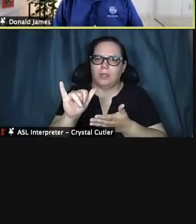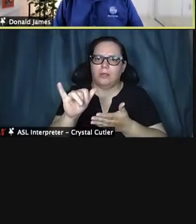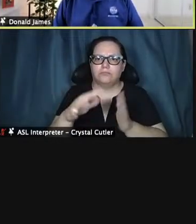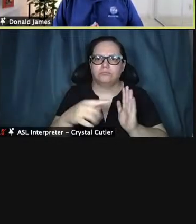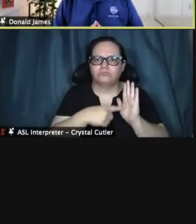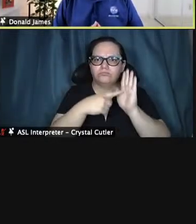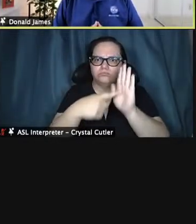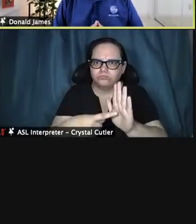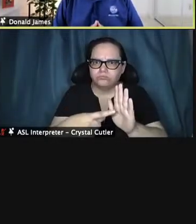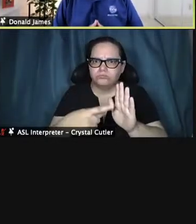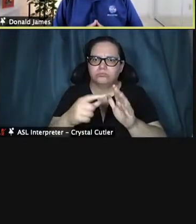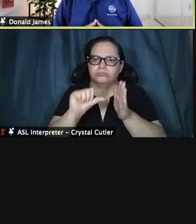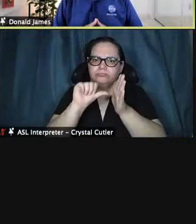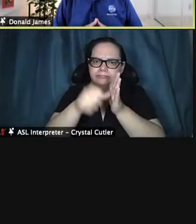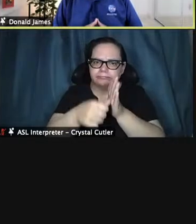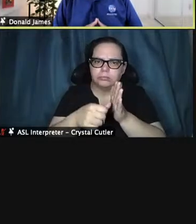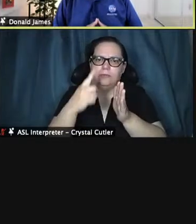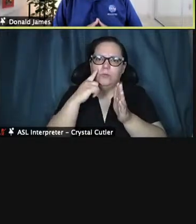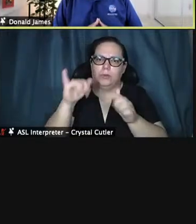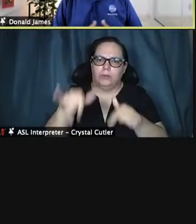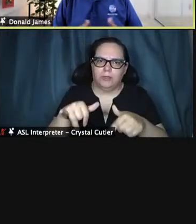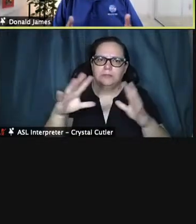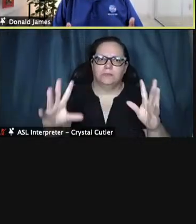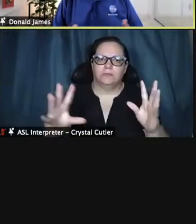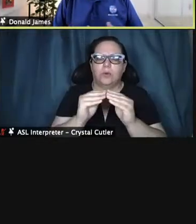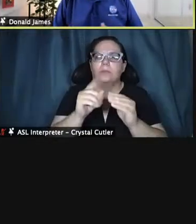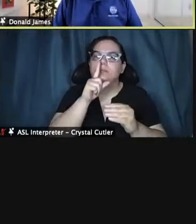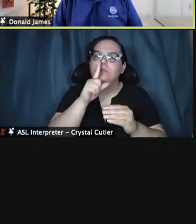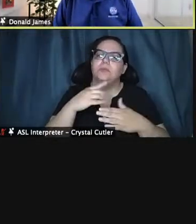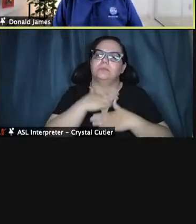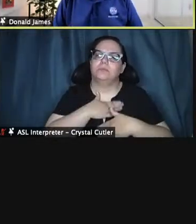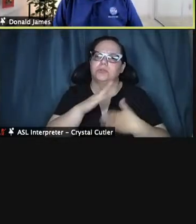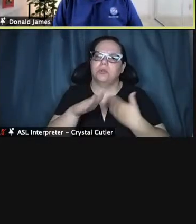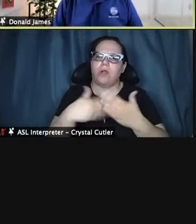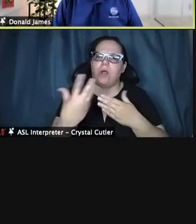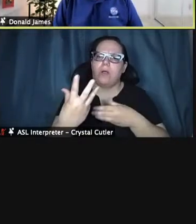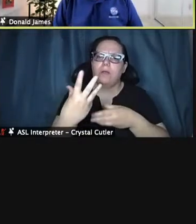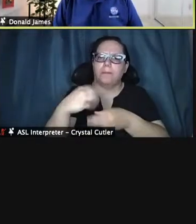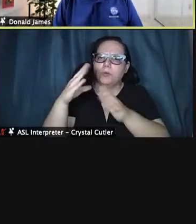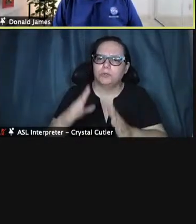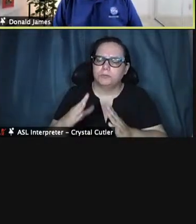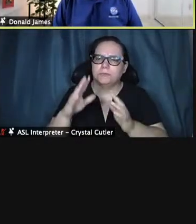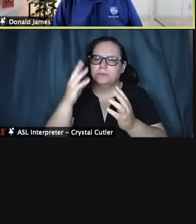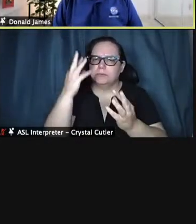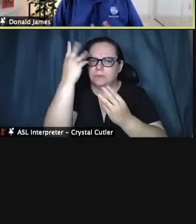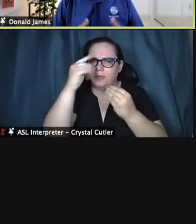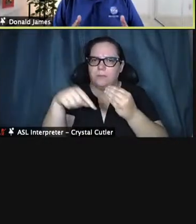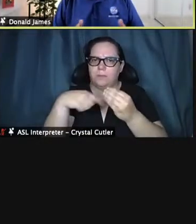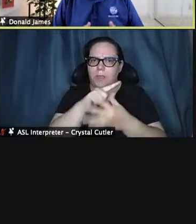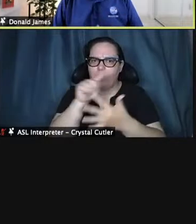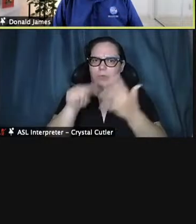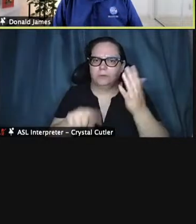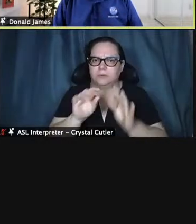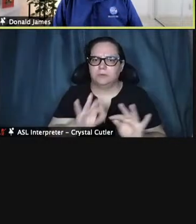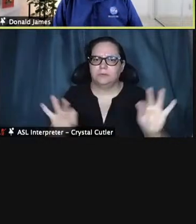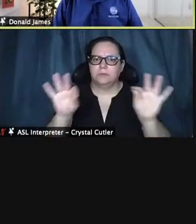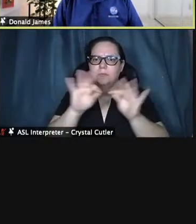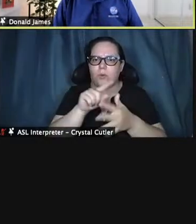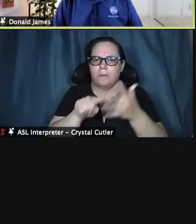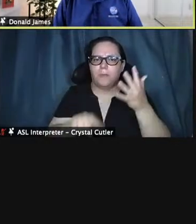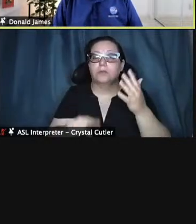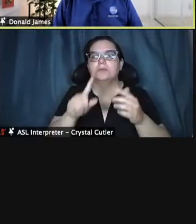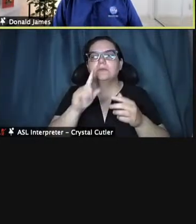And I really appreciate all the participants who are thinking about these important matters. As I listened to some of the